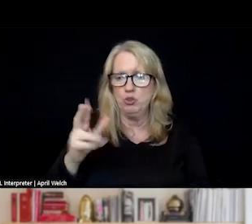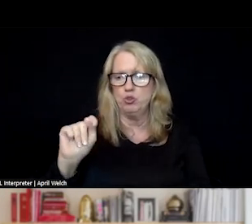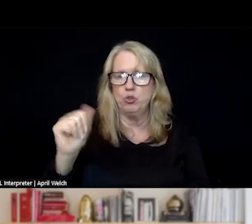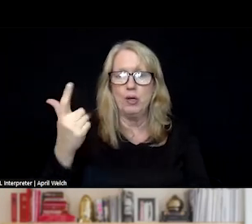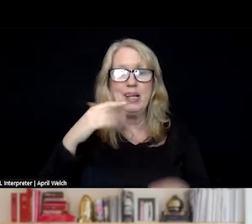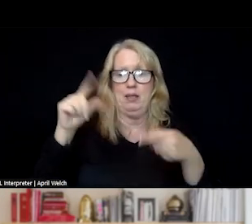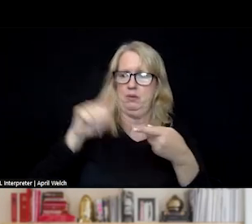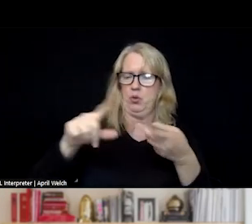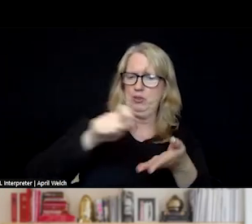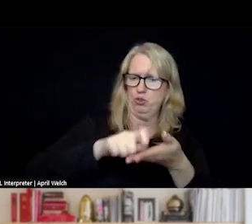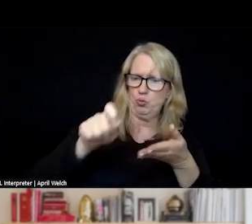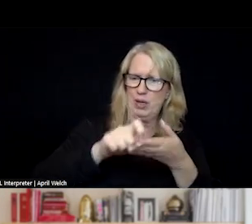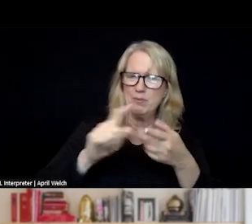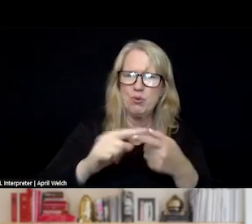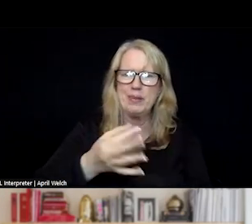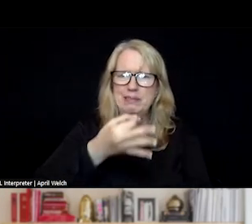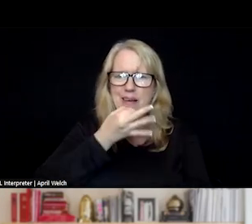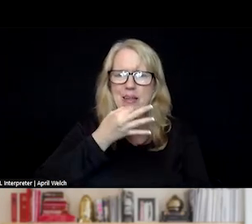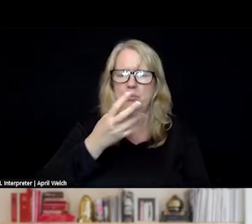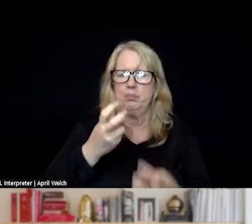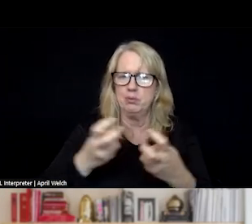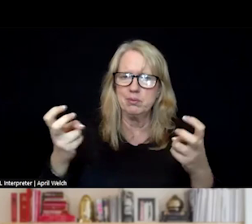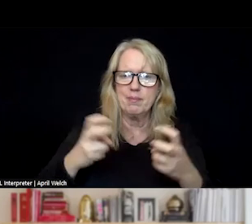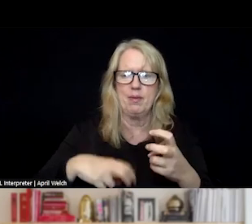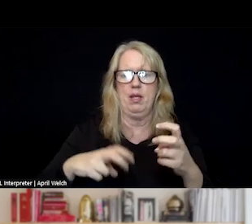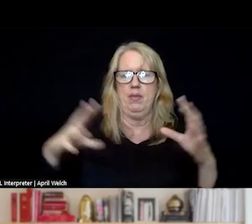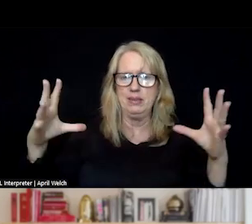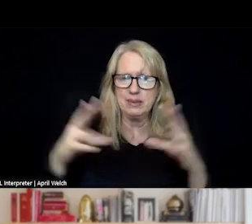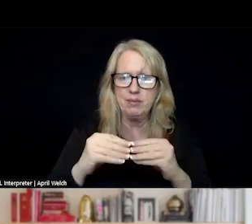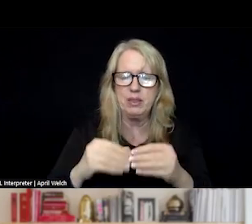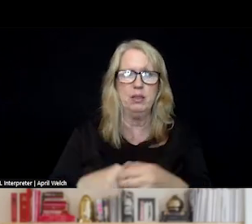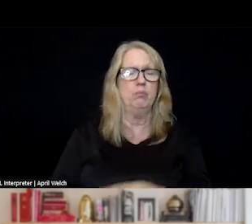writing for these expert panels and these convenings. So